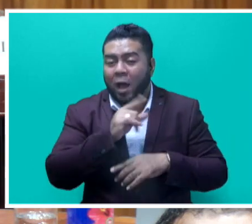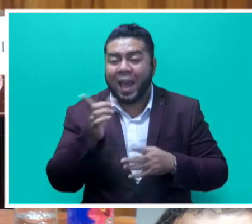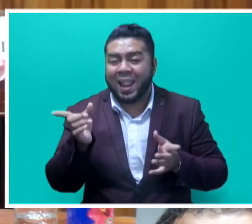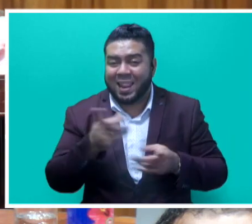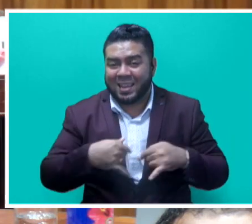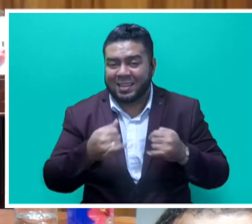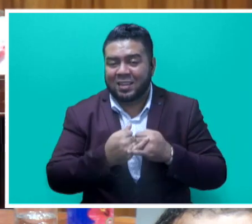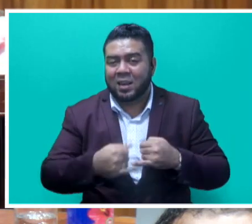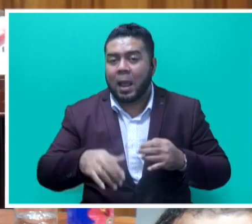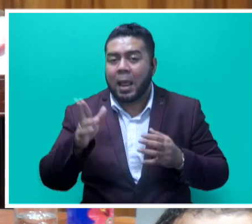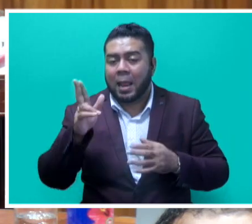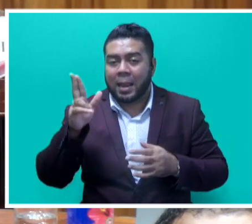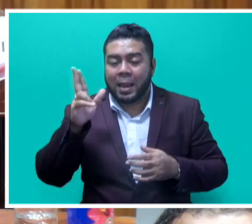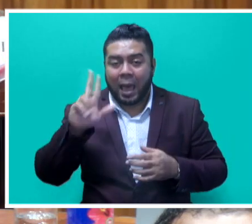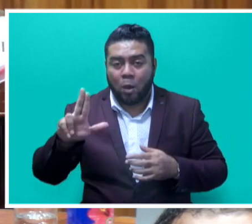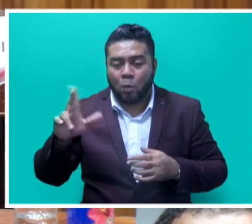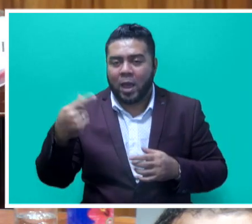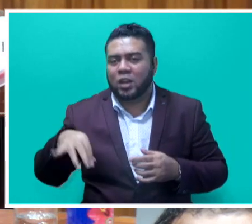Lakemba, Onilau, and at Rotuma.